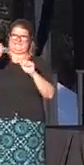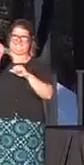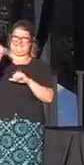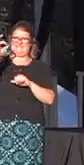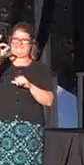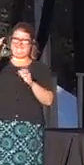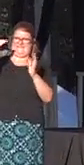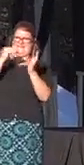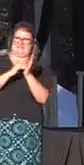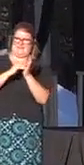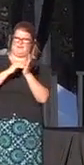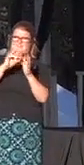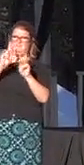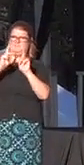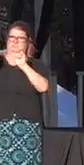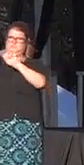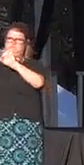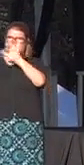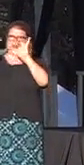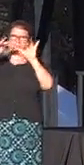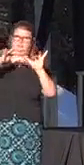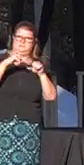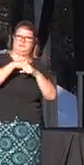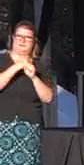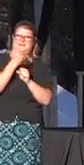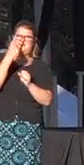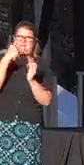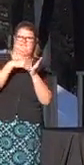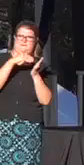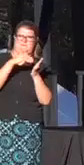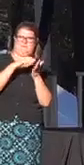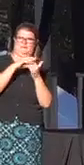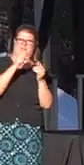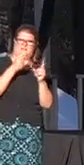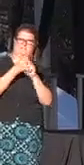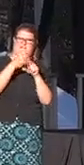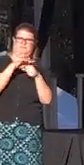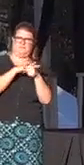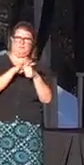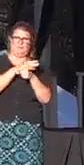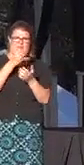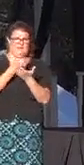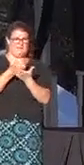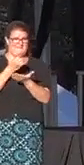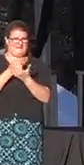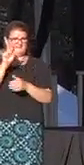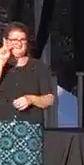19,500 out-of-town guests and create an $11 million impact on the local economy?